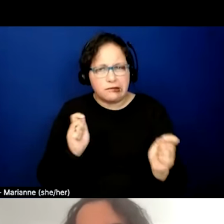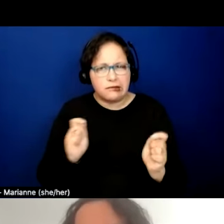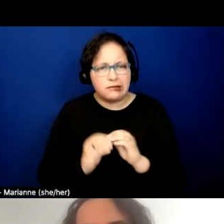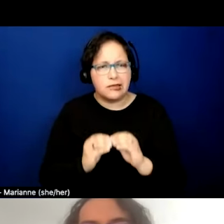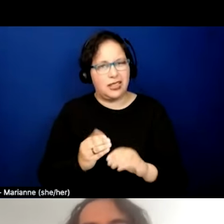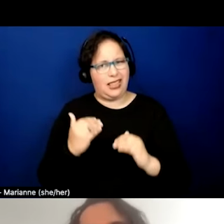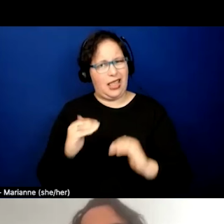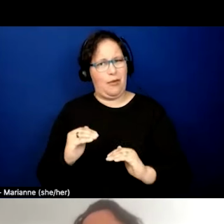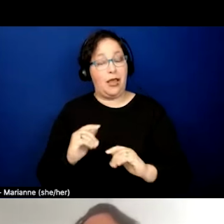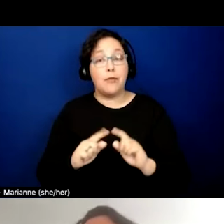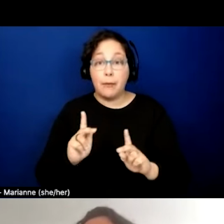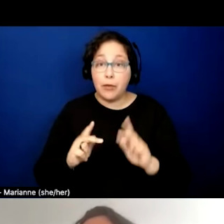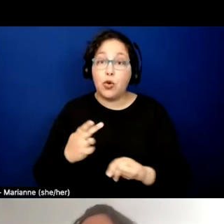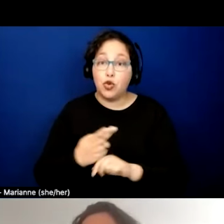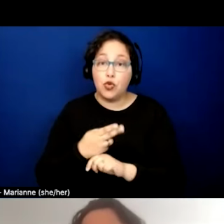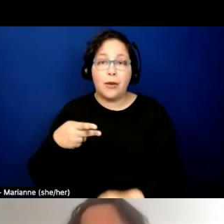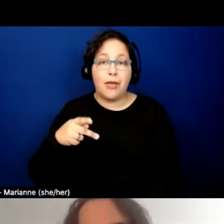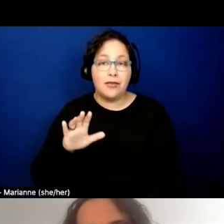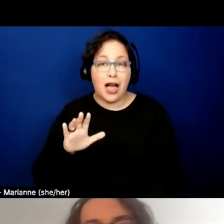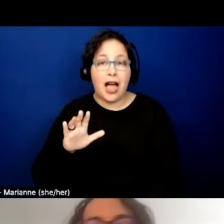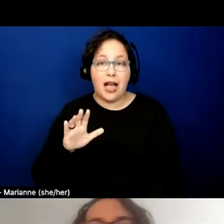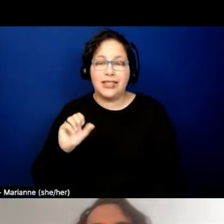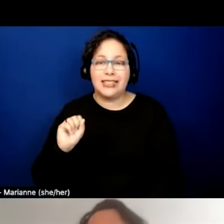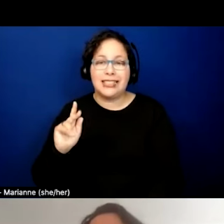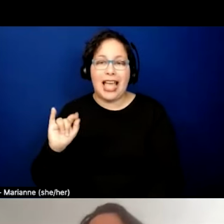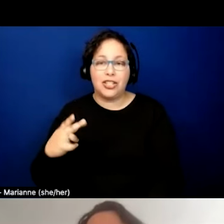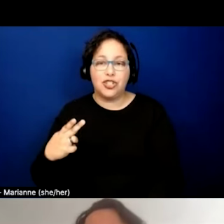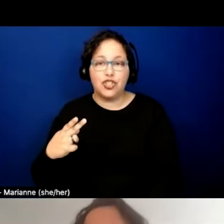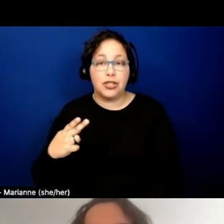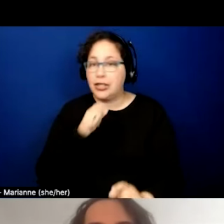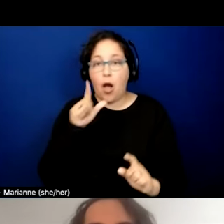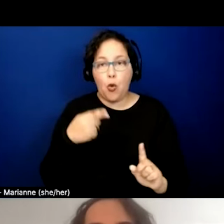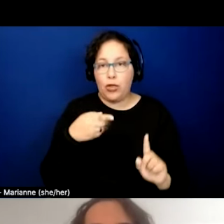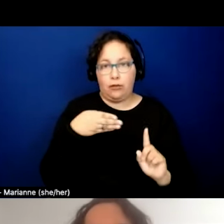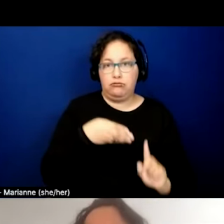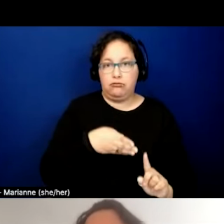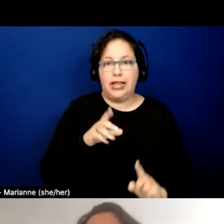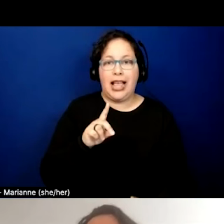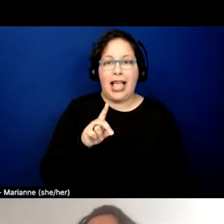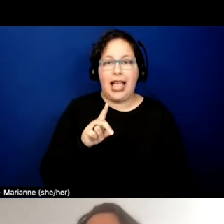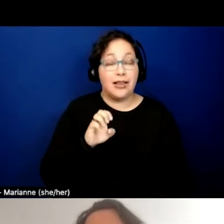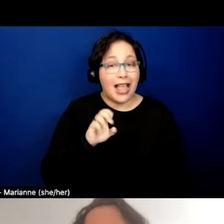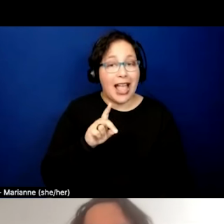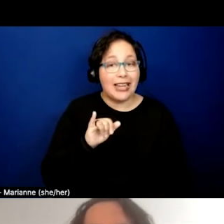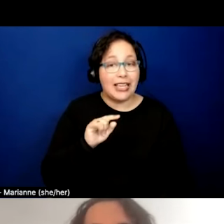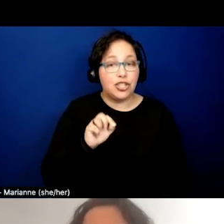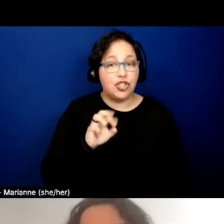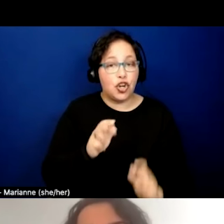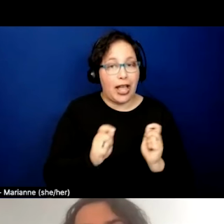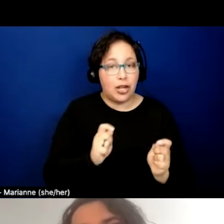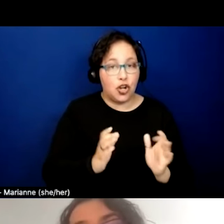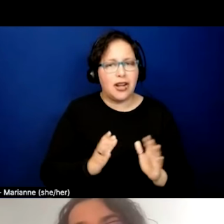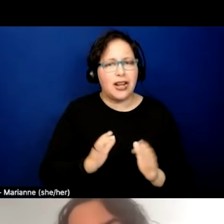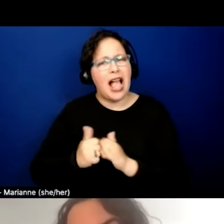people use P5 sketches in places other than the editor. And we wonder, how could we use screen